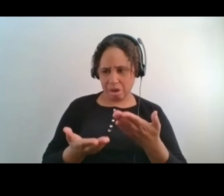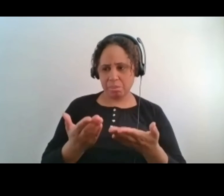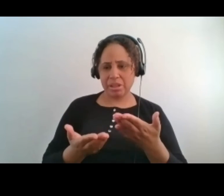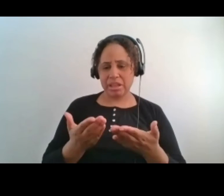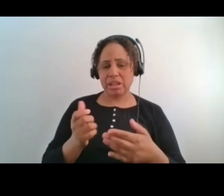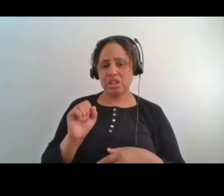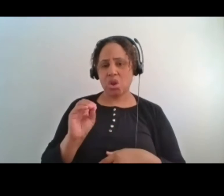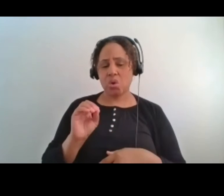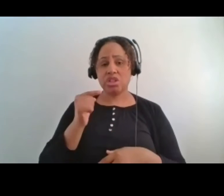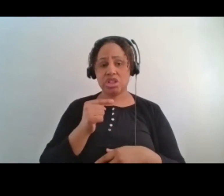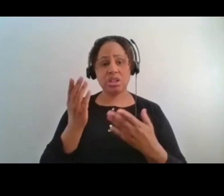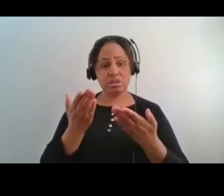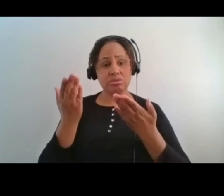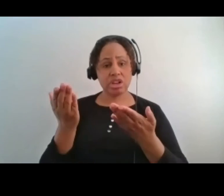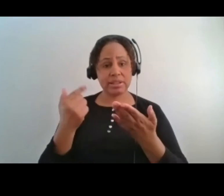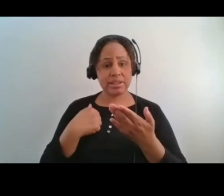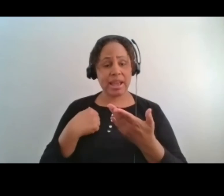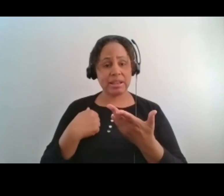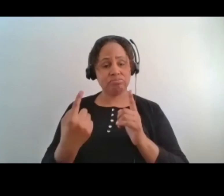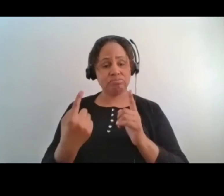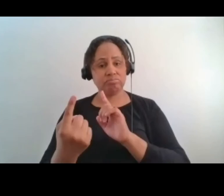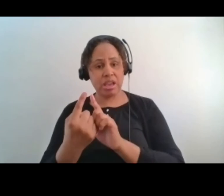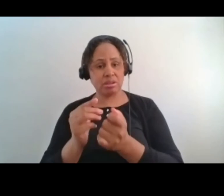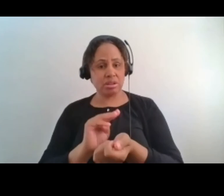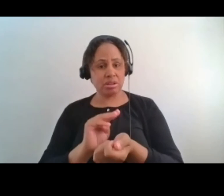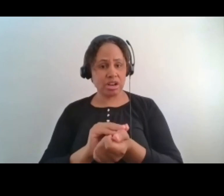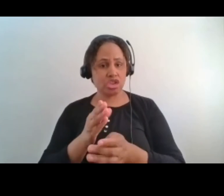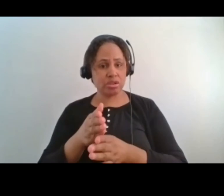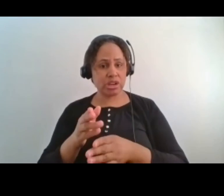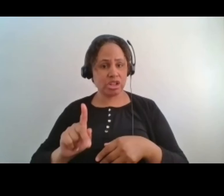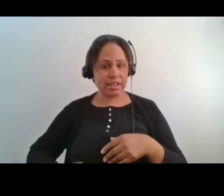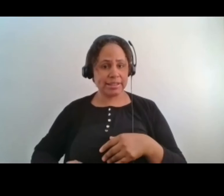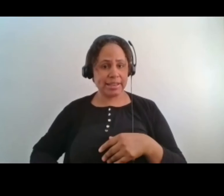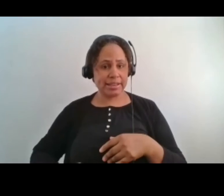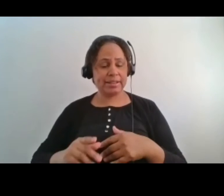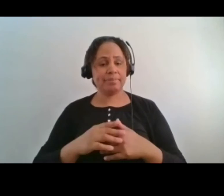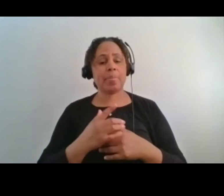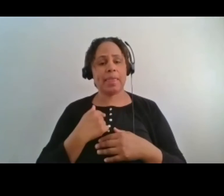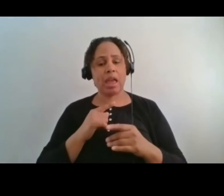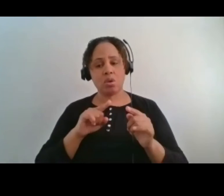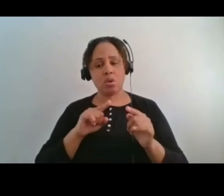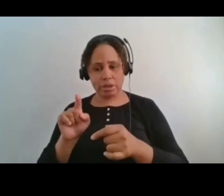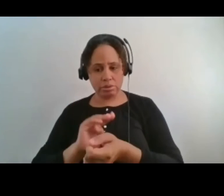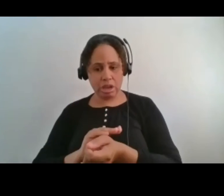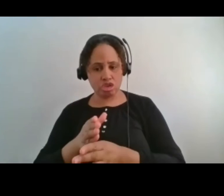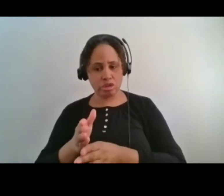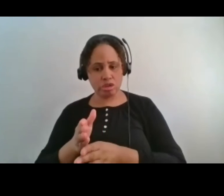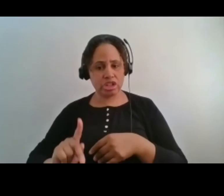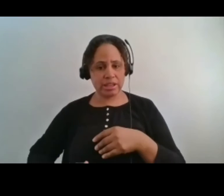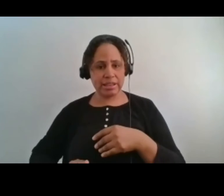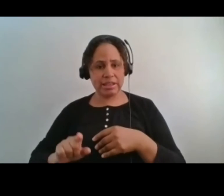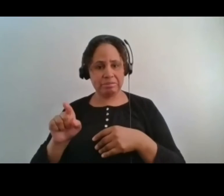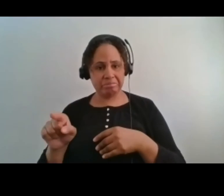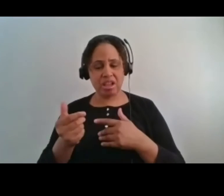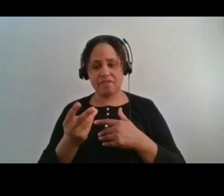she suggested to see a nephrologist. I visited the nephrologist probably a few months after that, and